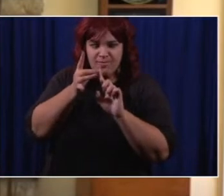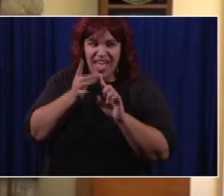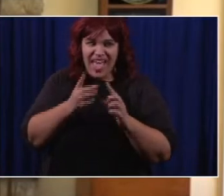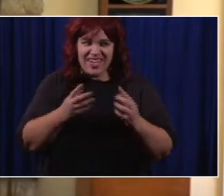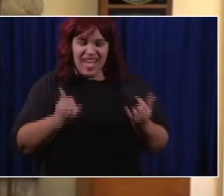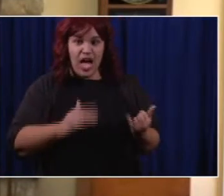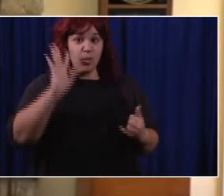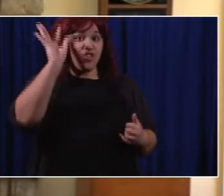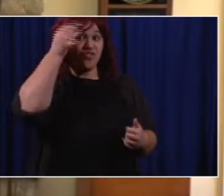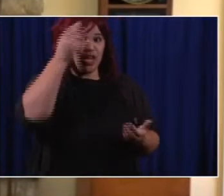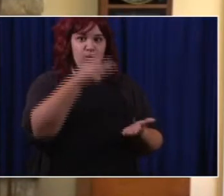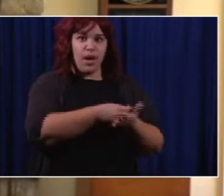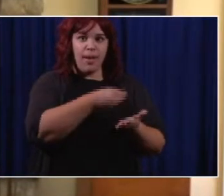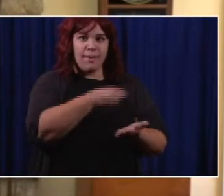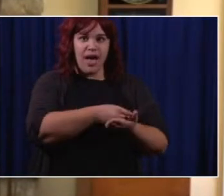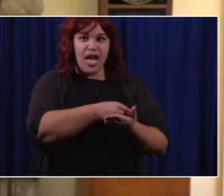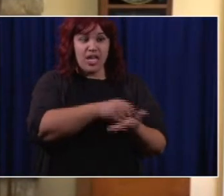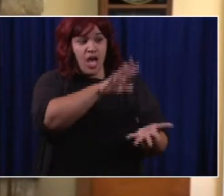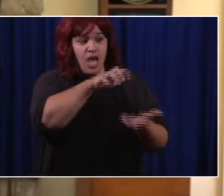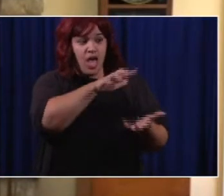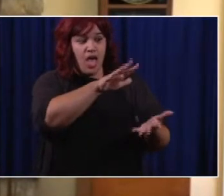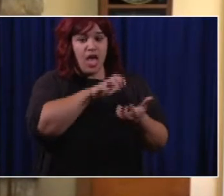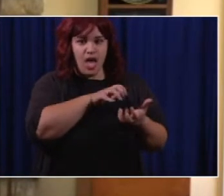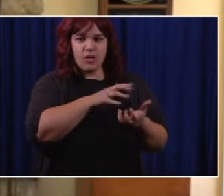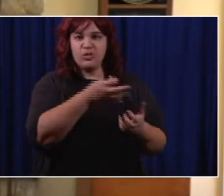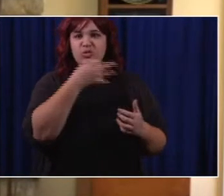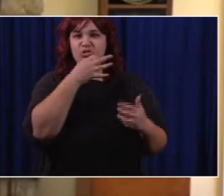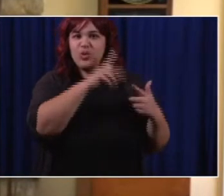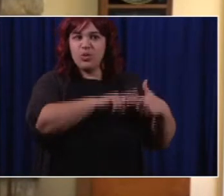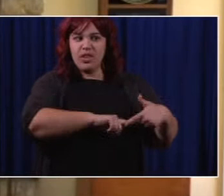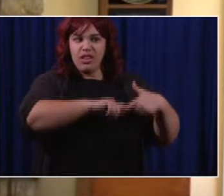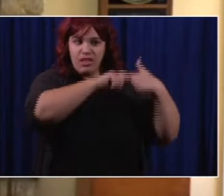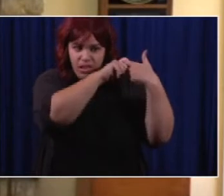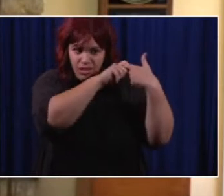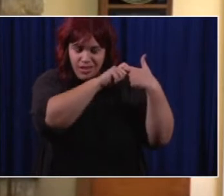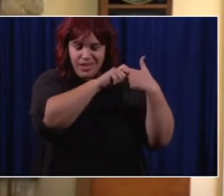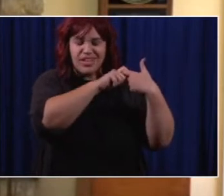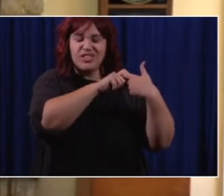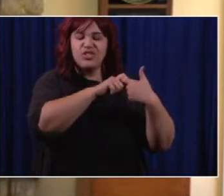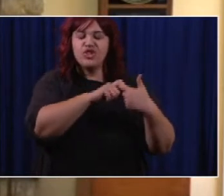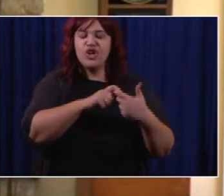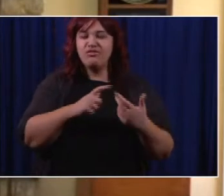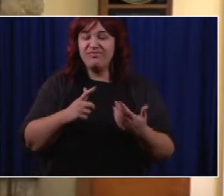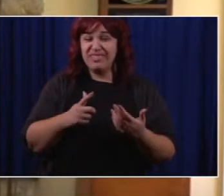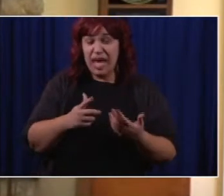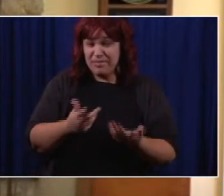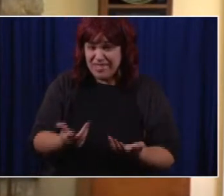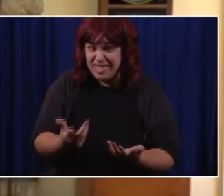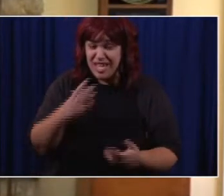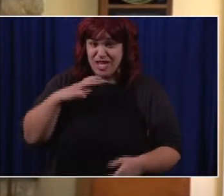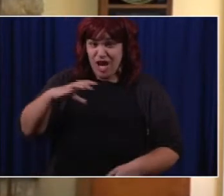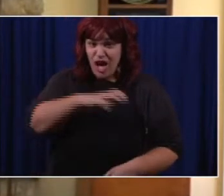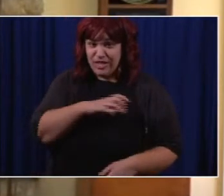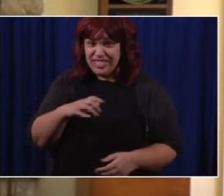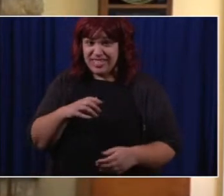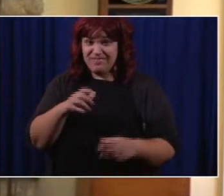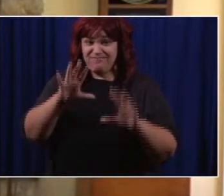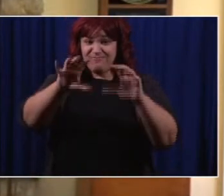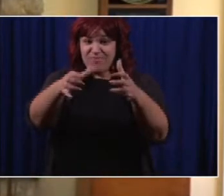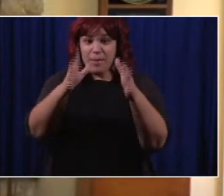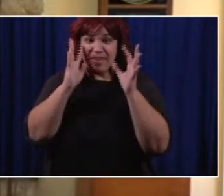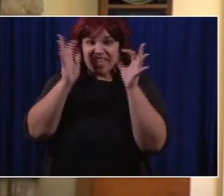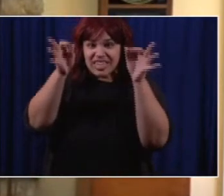weeks. How important is it that Congress appropriates more money, considering costs are probably going to go